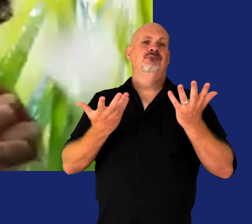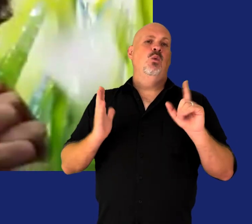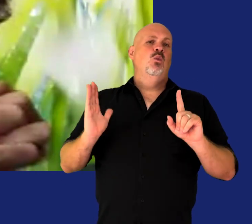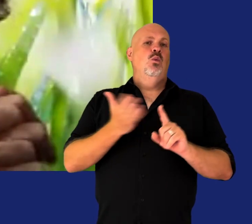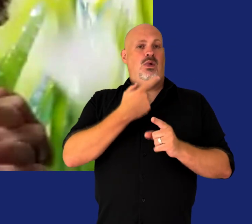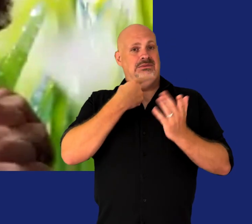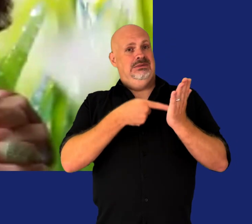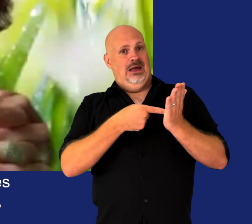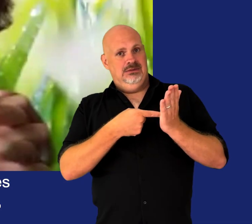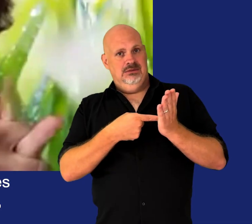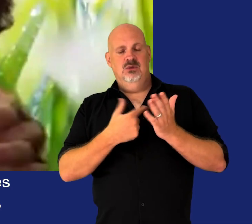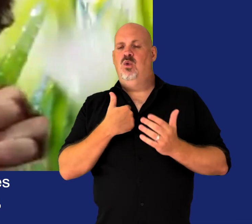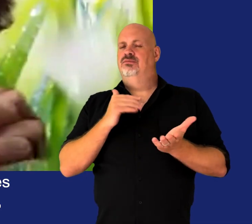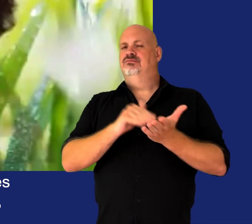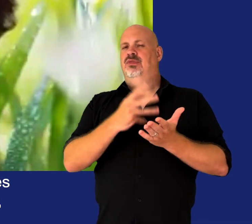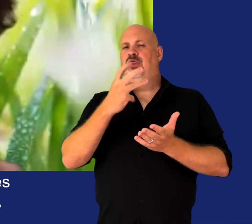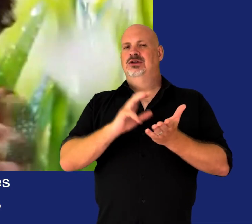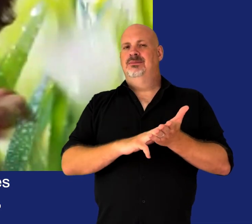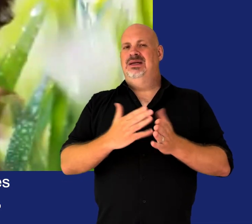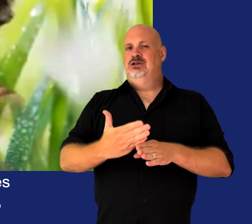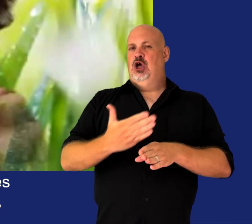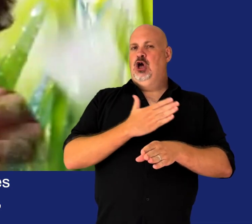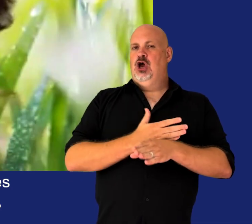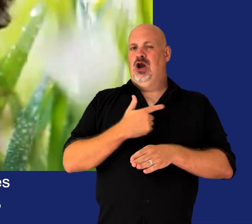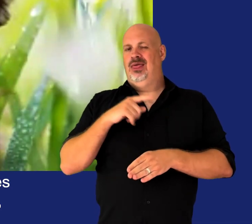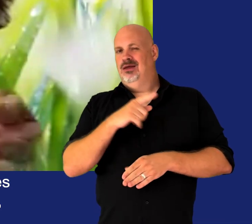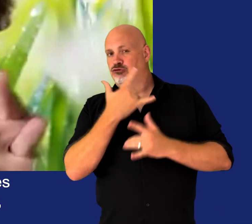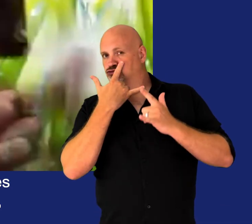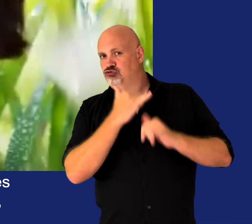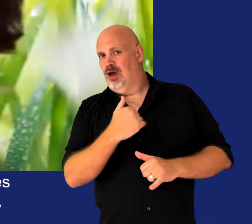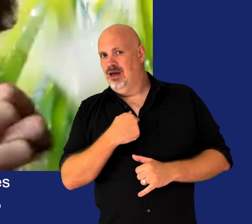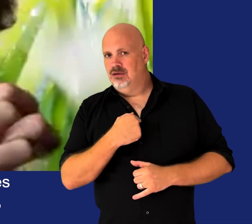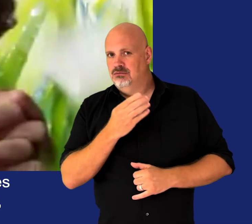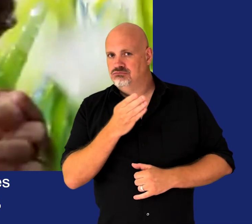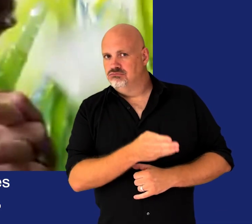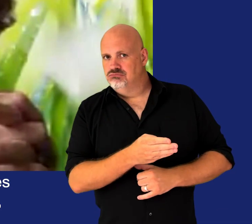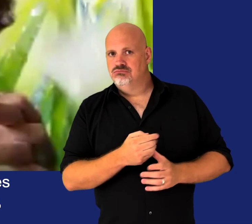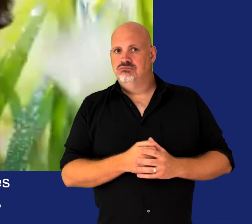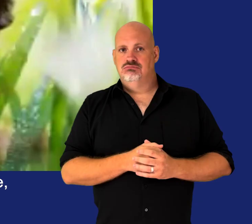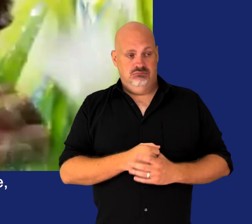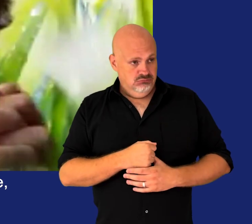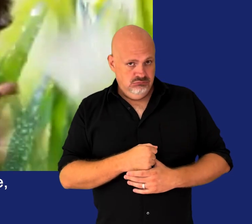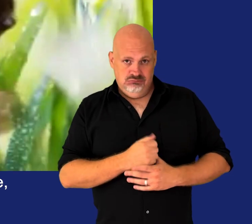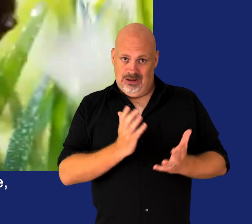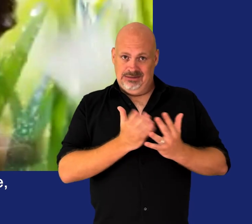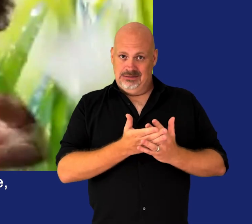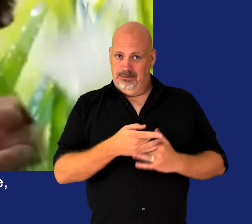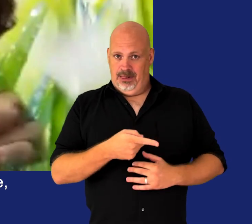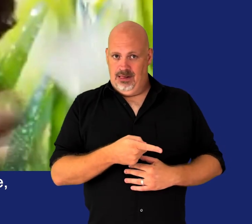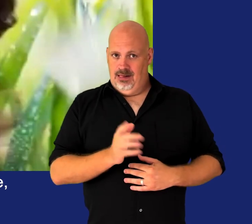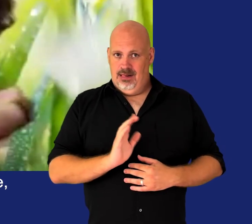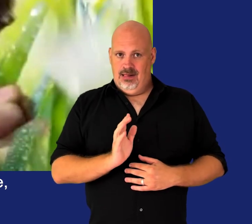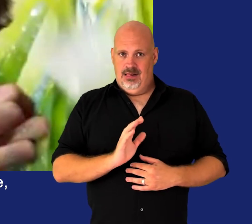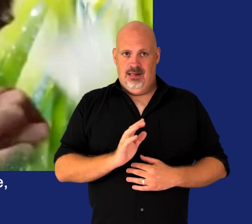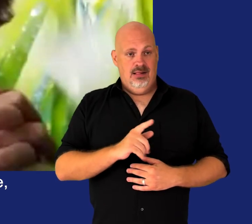to everyone. And I made sure I arrived 30 minutes early at the class to check this out. And I found that it